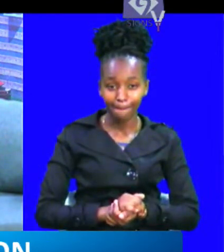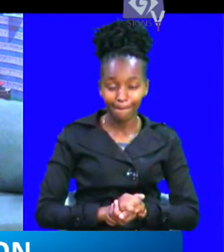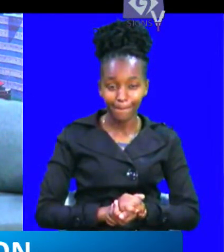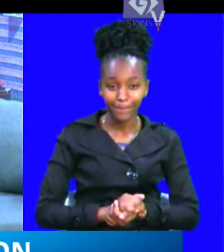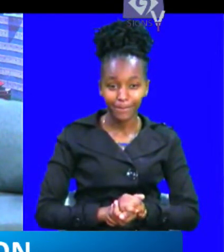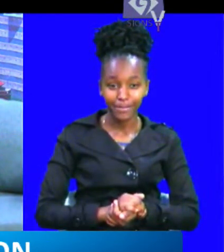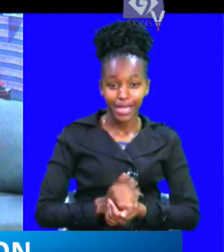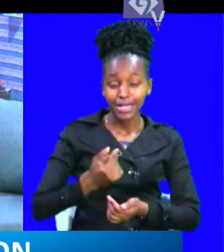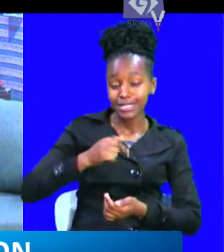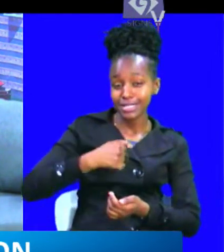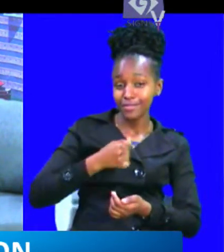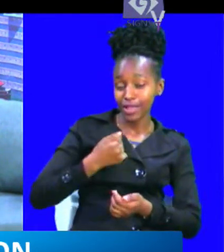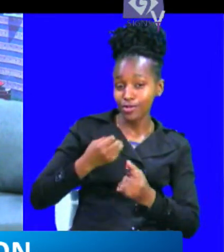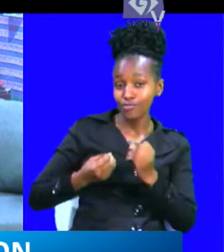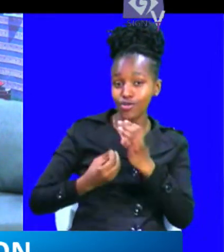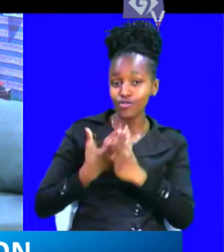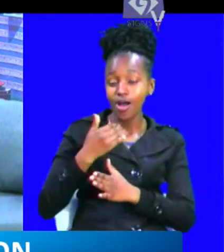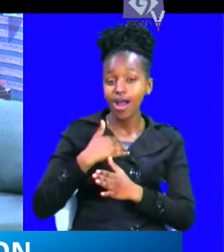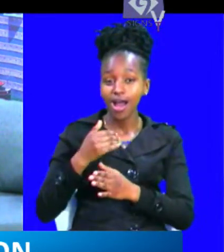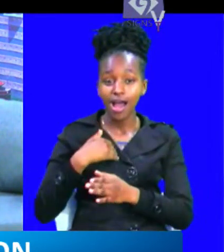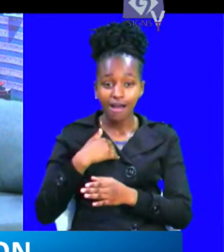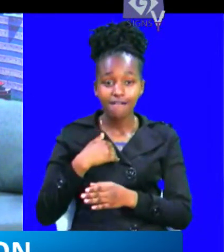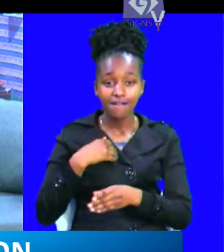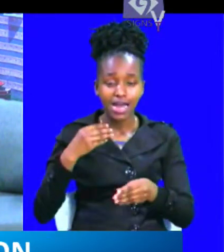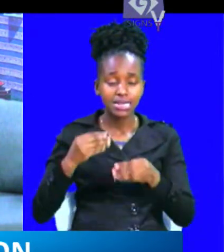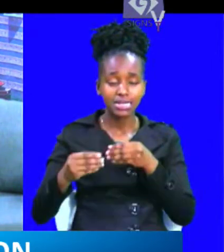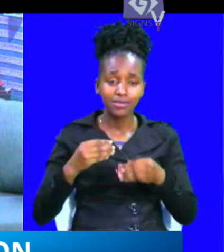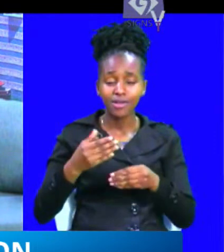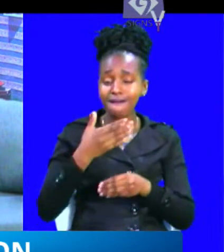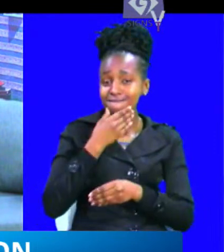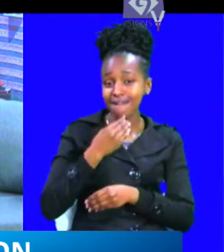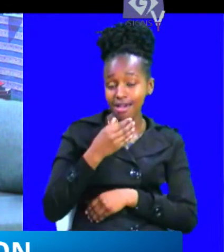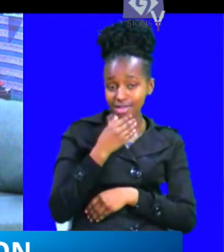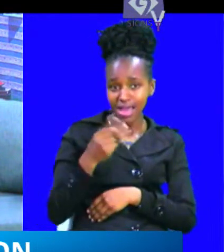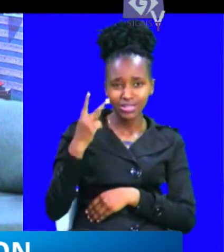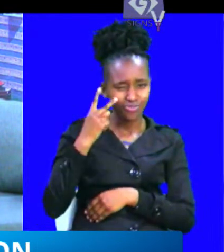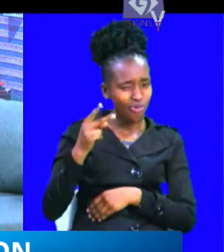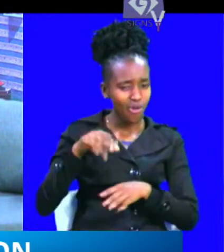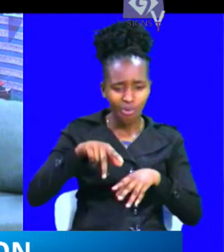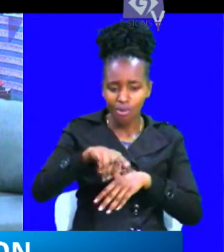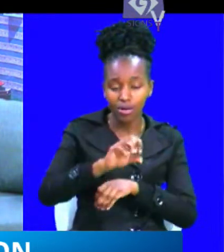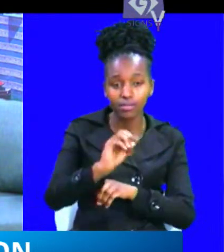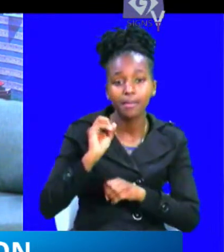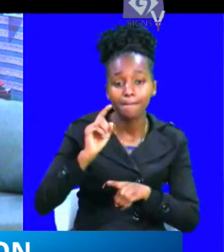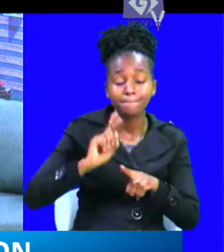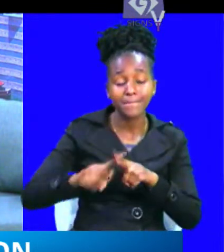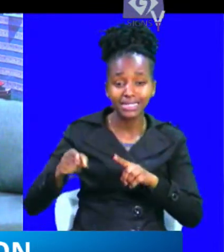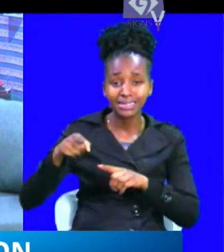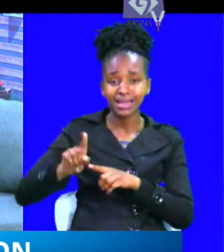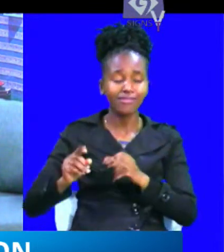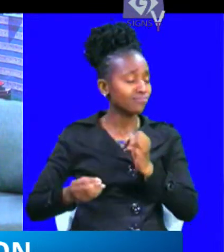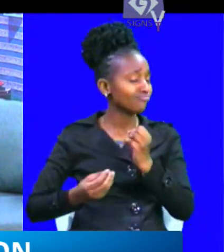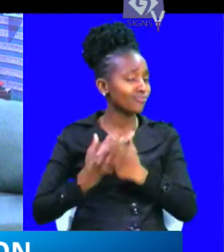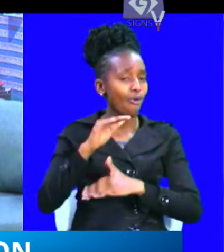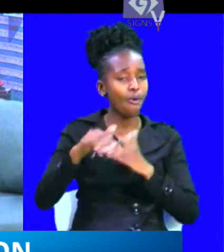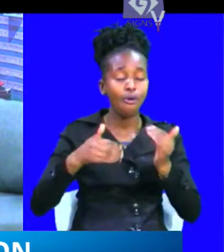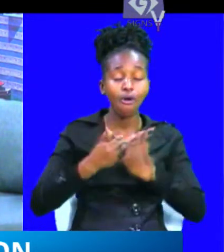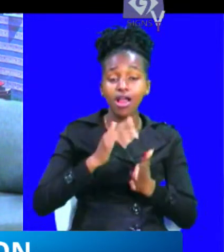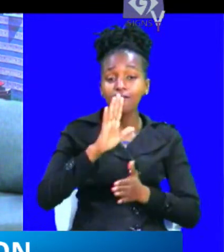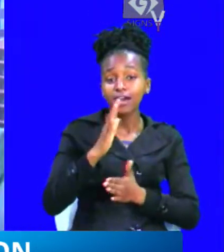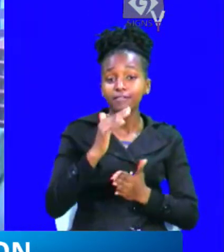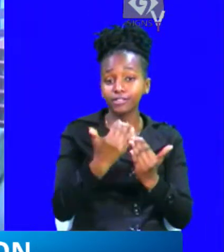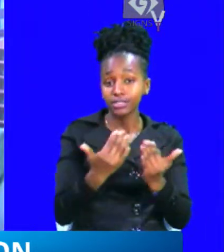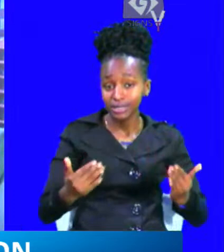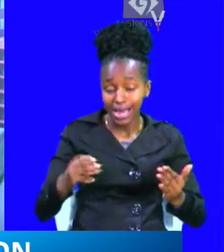I grew up with a disabled father. I've never Yes. seen my dad walk. Yes. But my dad raised us 5 kids,